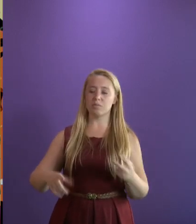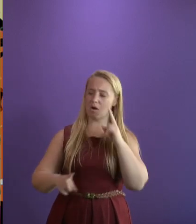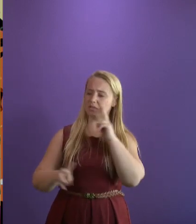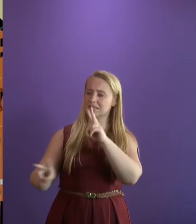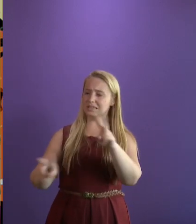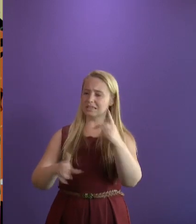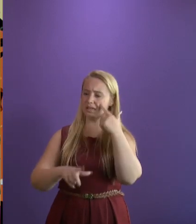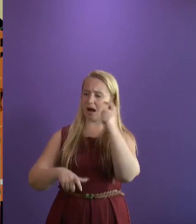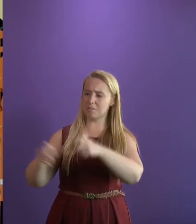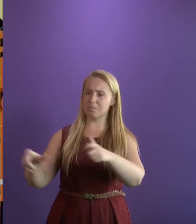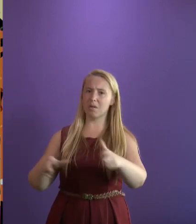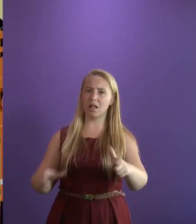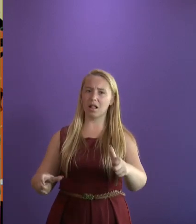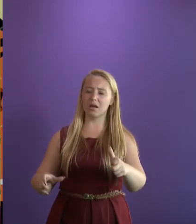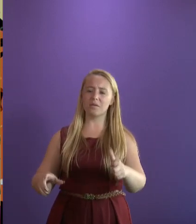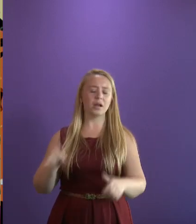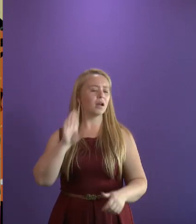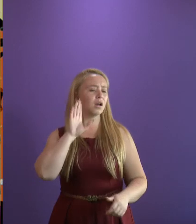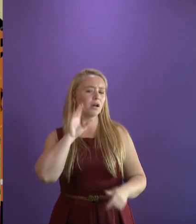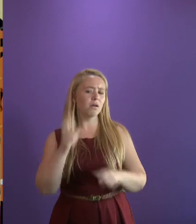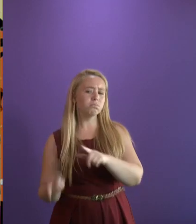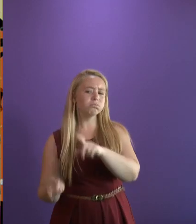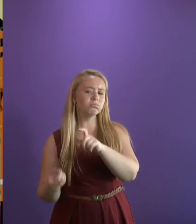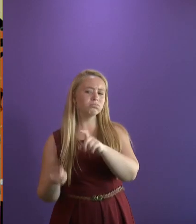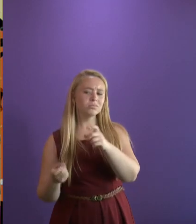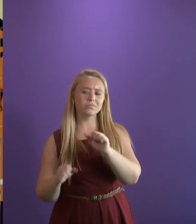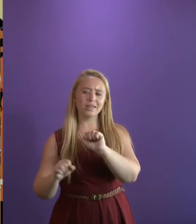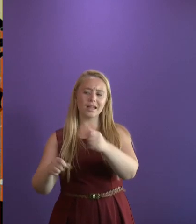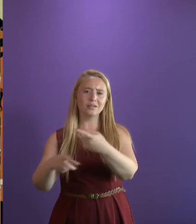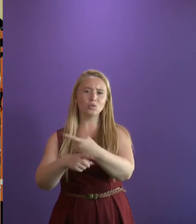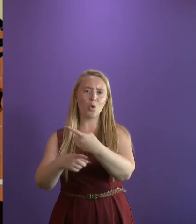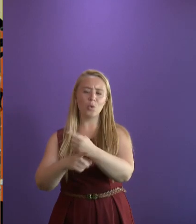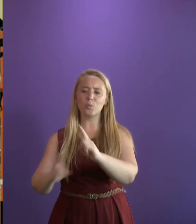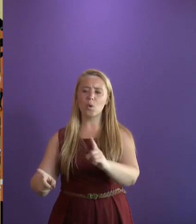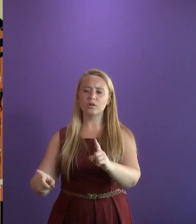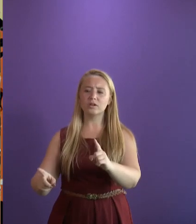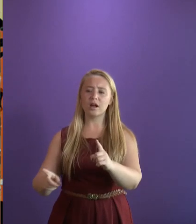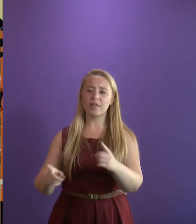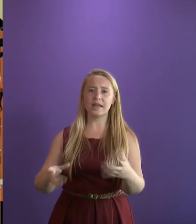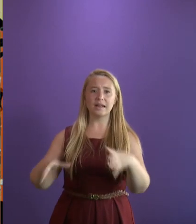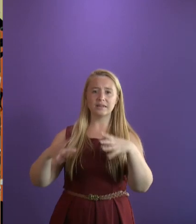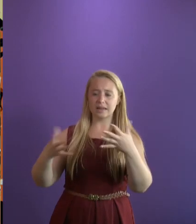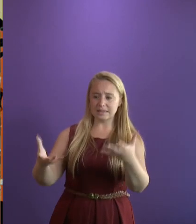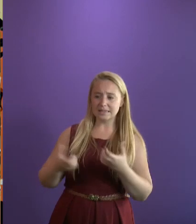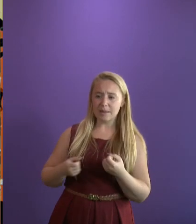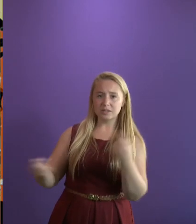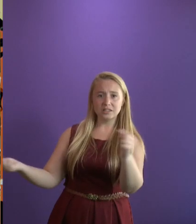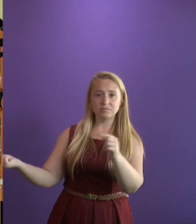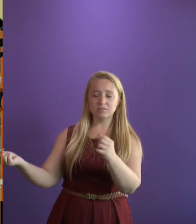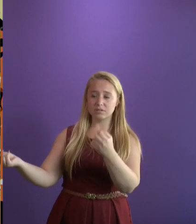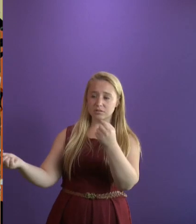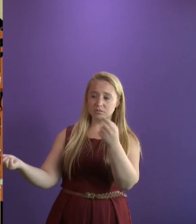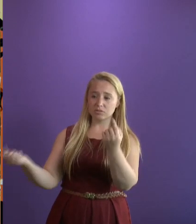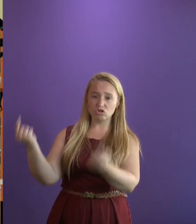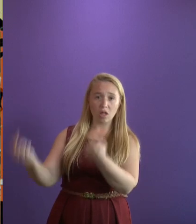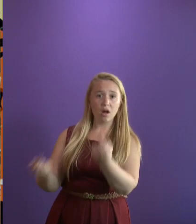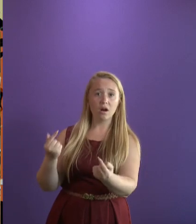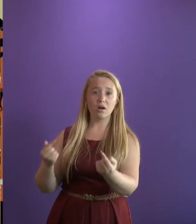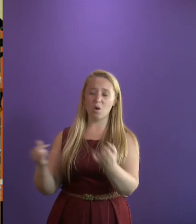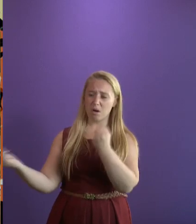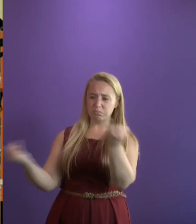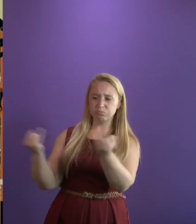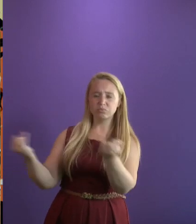going to school, what's that conversation sounding like? Is there tolerance of, you know, comments that just simply are beyond the